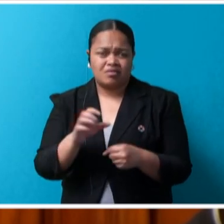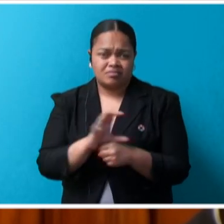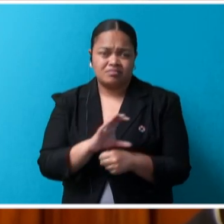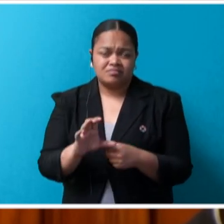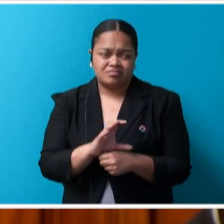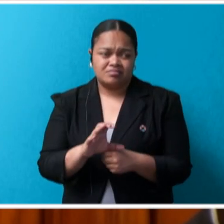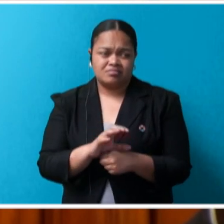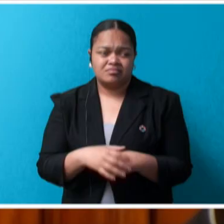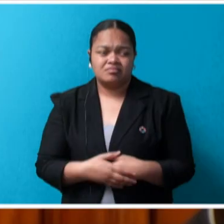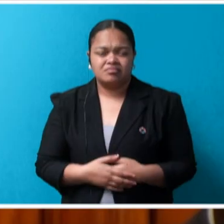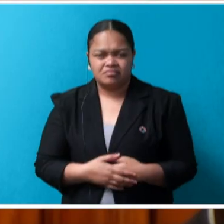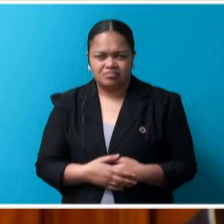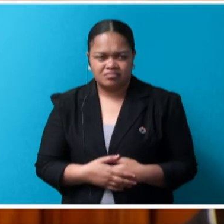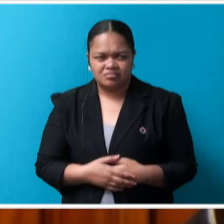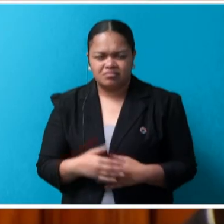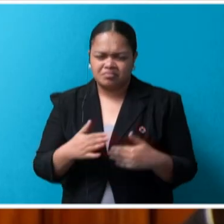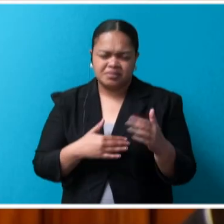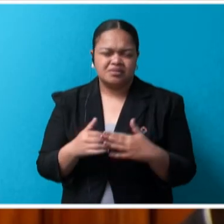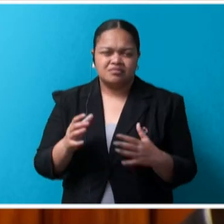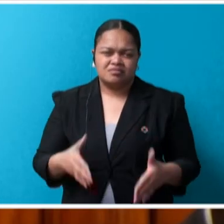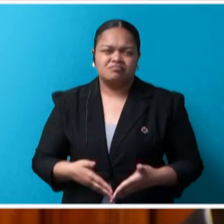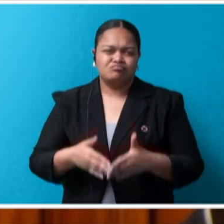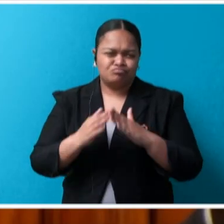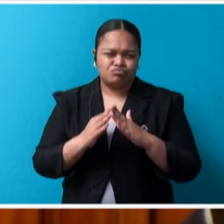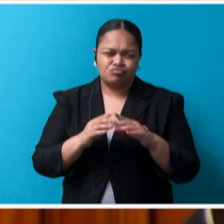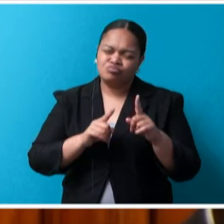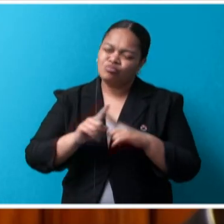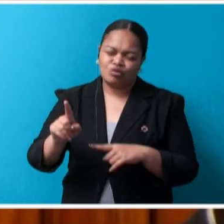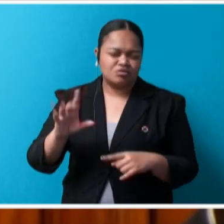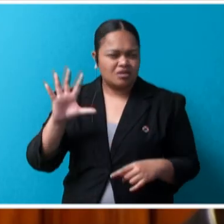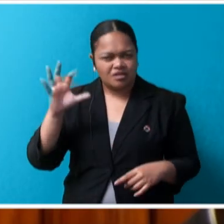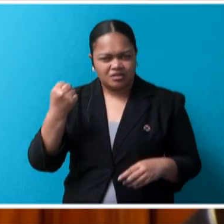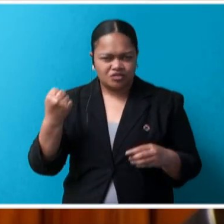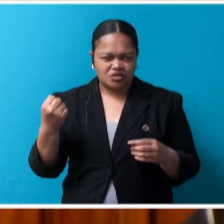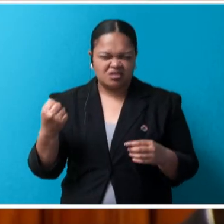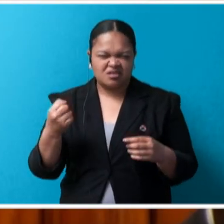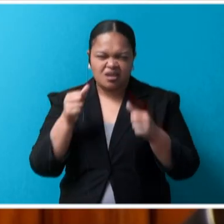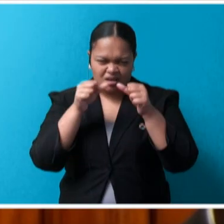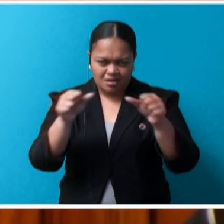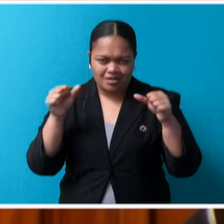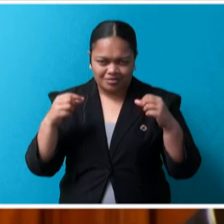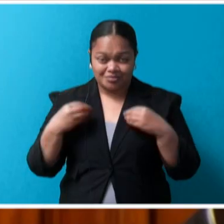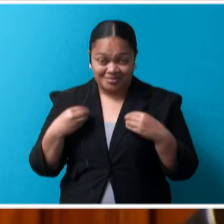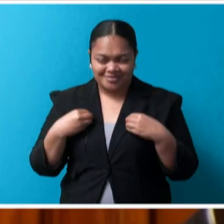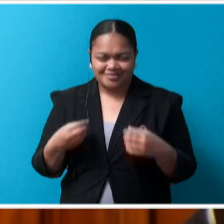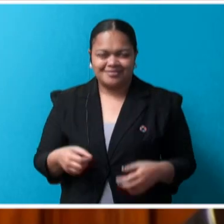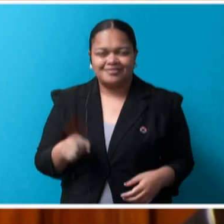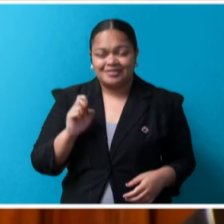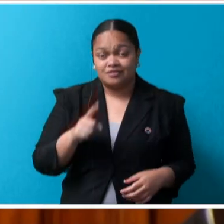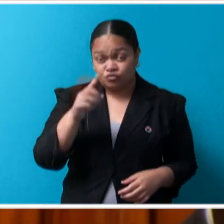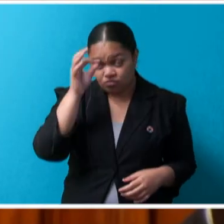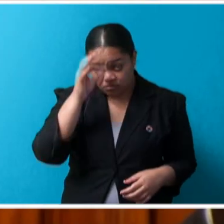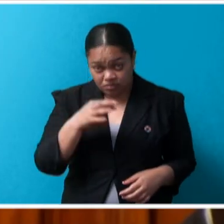farmers to build one of the country's most successful agricultural enterprise. If we are genuinely believing in empowering